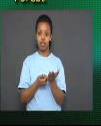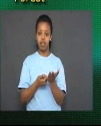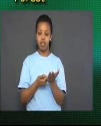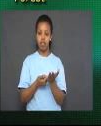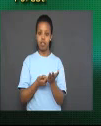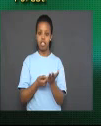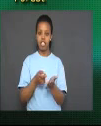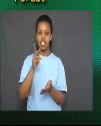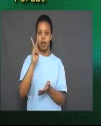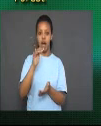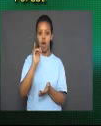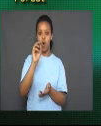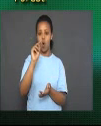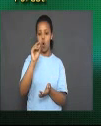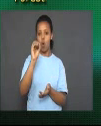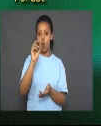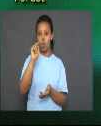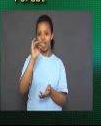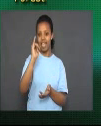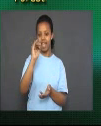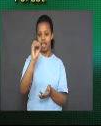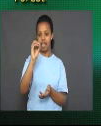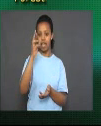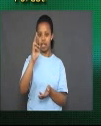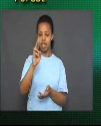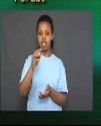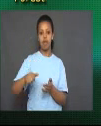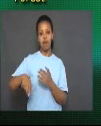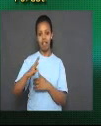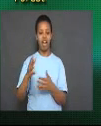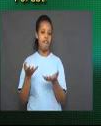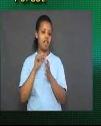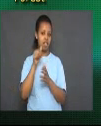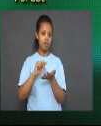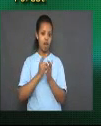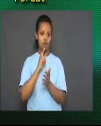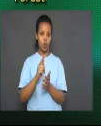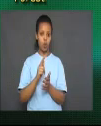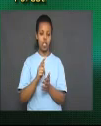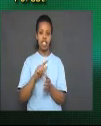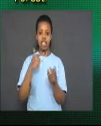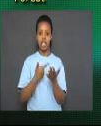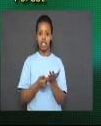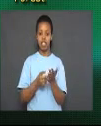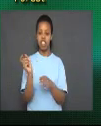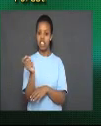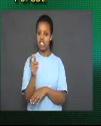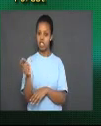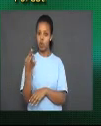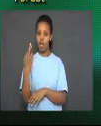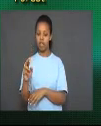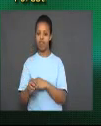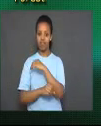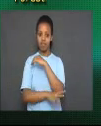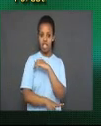for pioneer plants. Also, seeds and roots of plants may